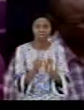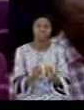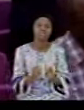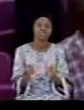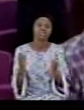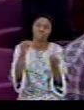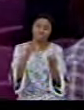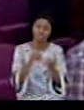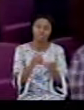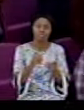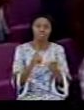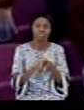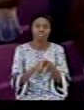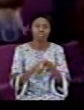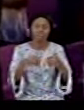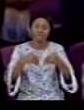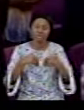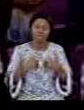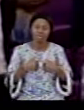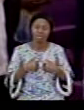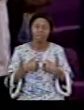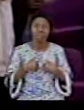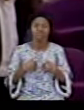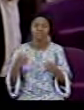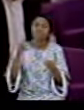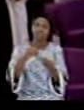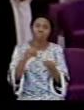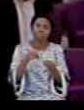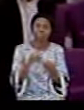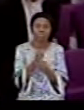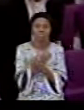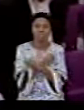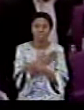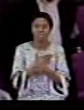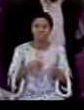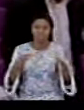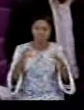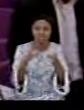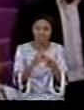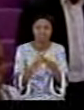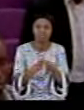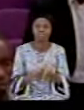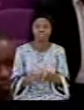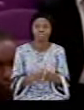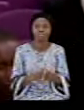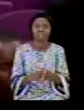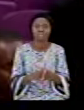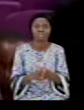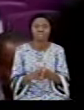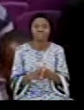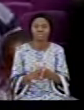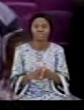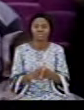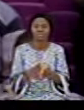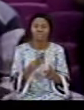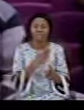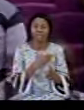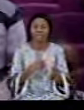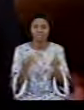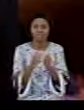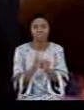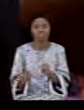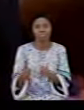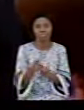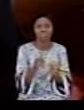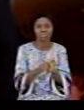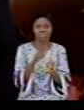get into more intimacy with those who are leading us. There be no cover up, there be no cover up. We'll be